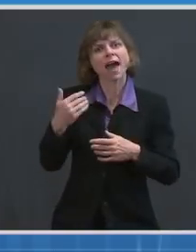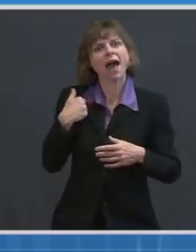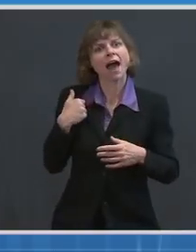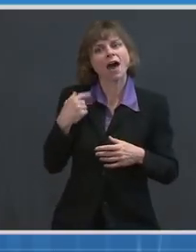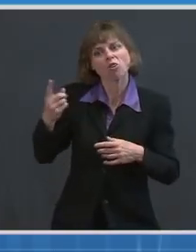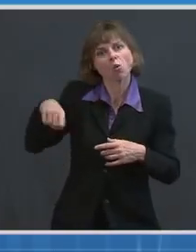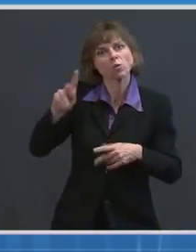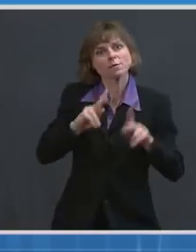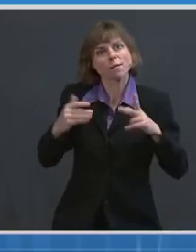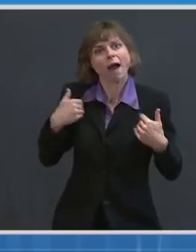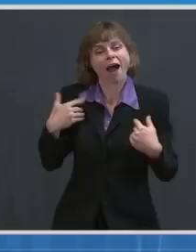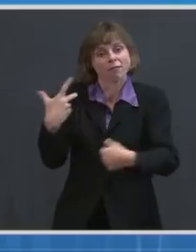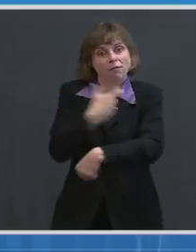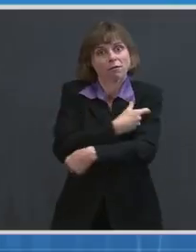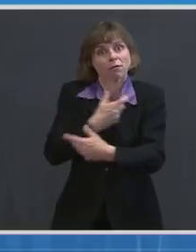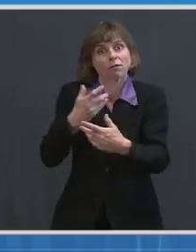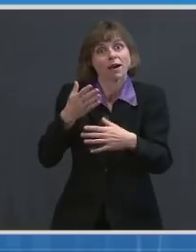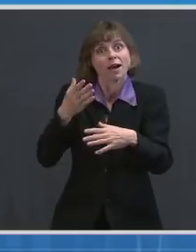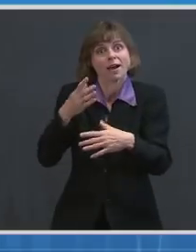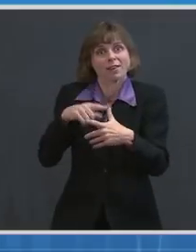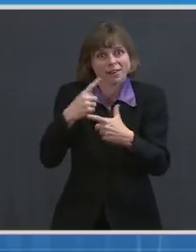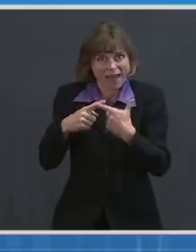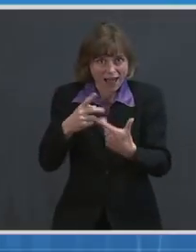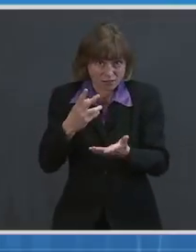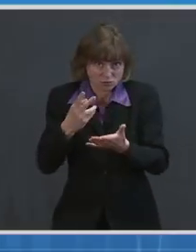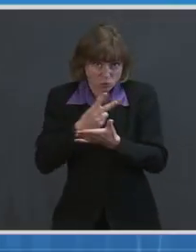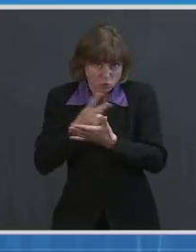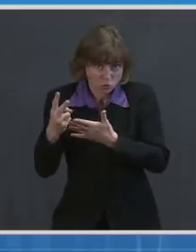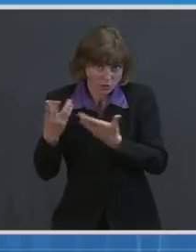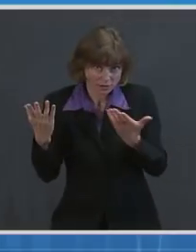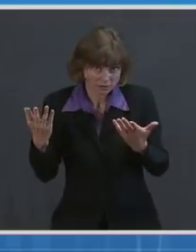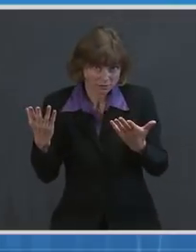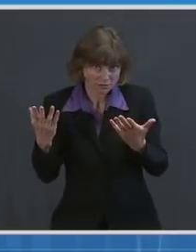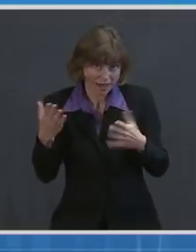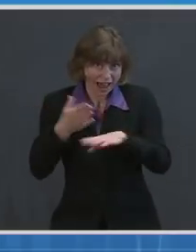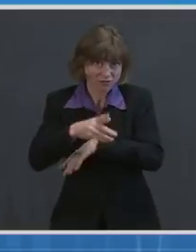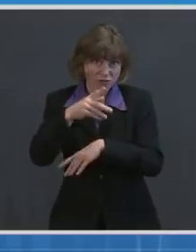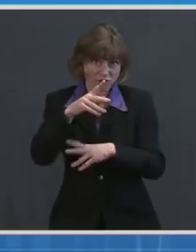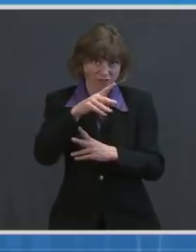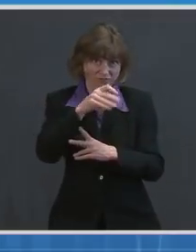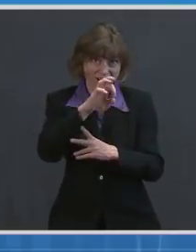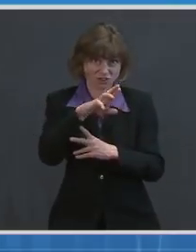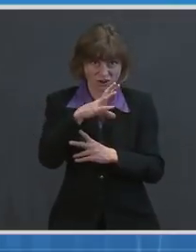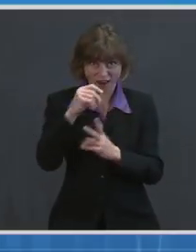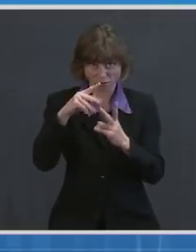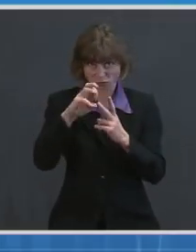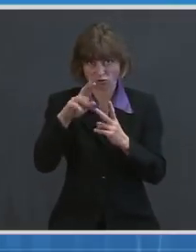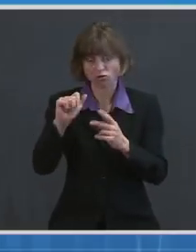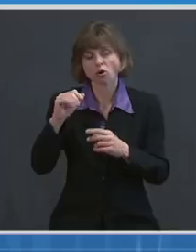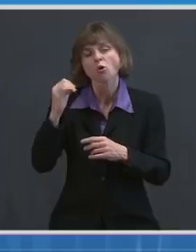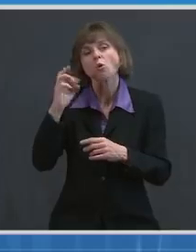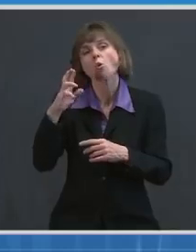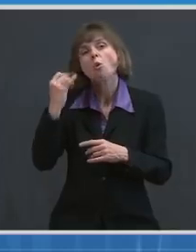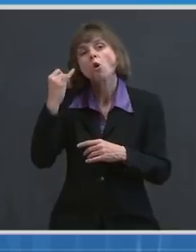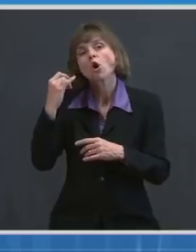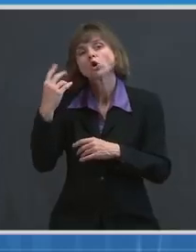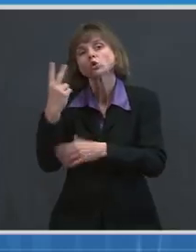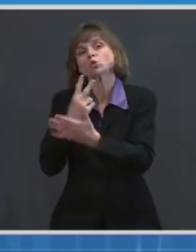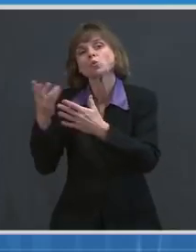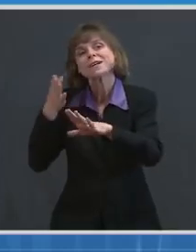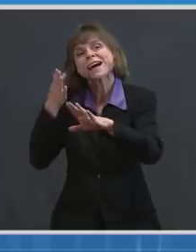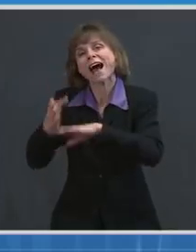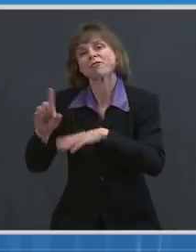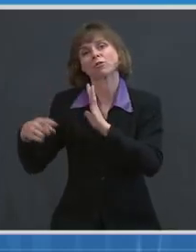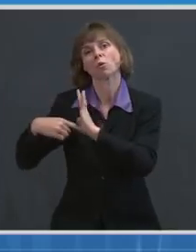their second dose of either the Pfizer or Moderna vaccines, or 2 weeks after a single dose of the